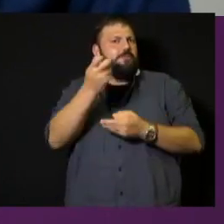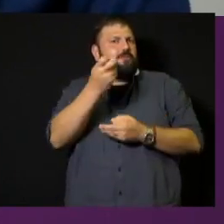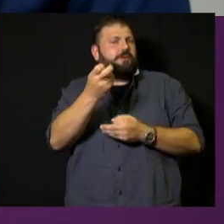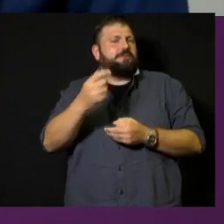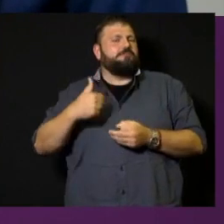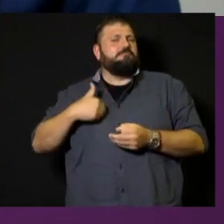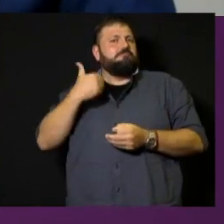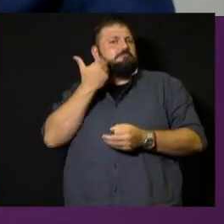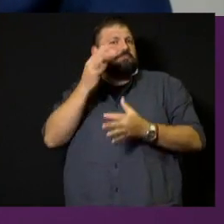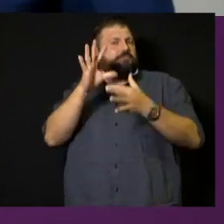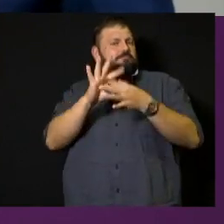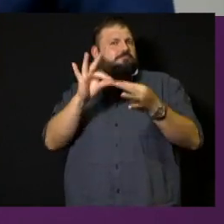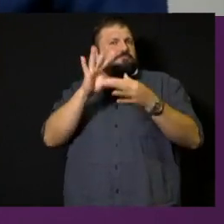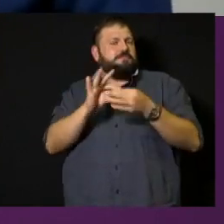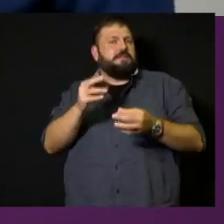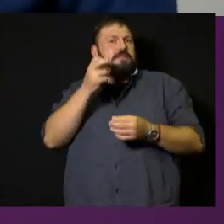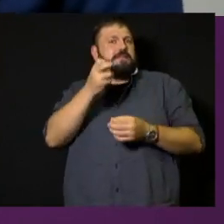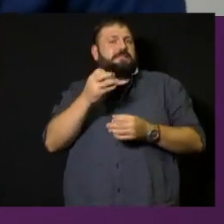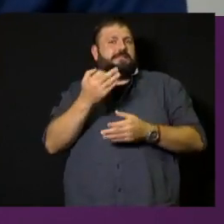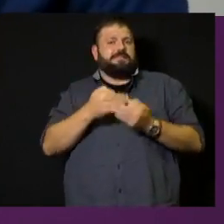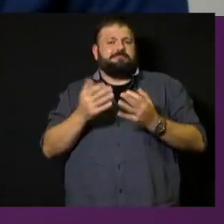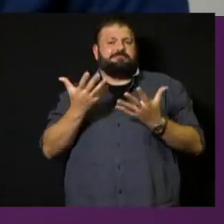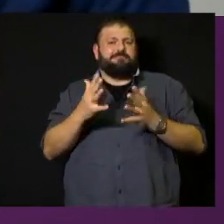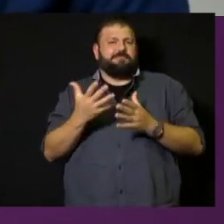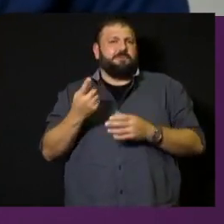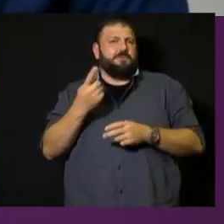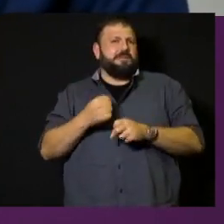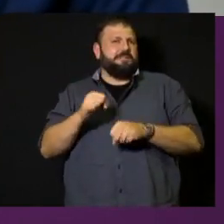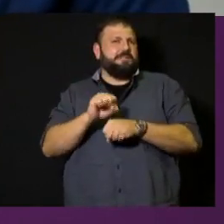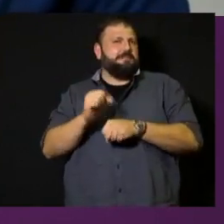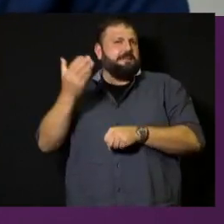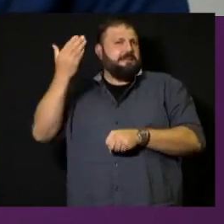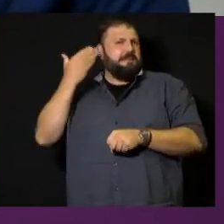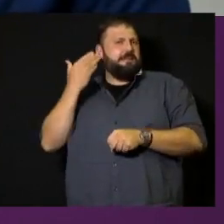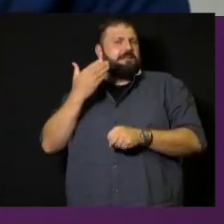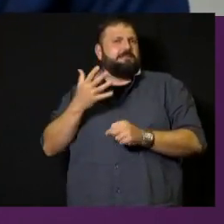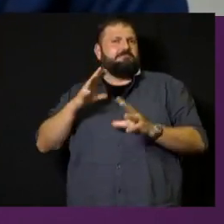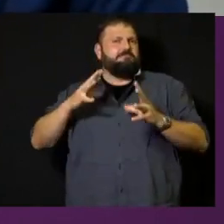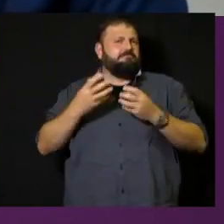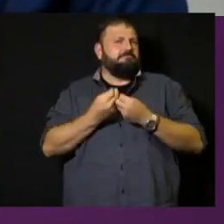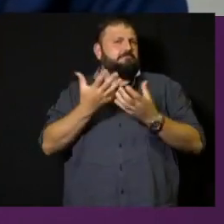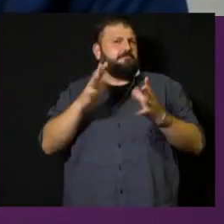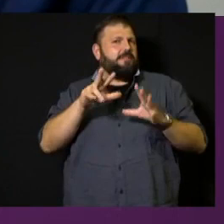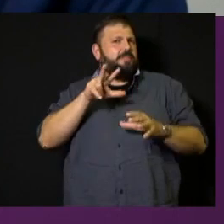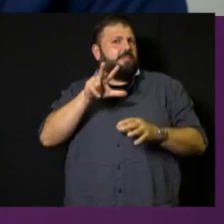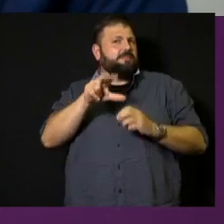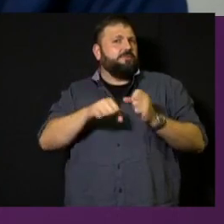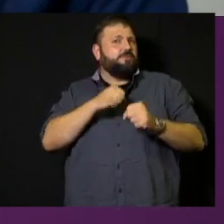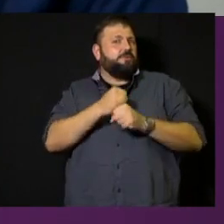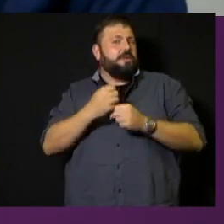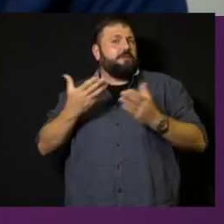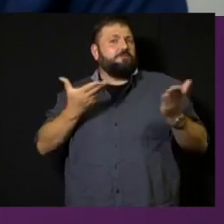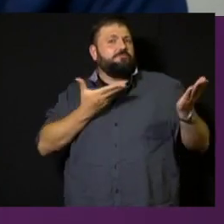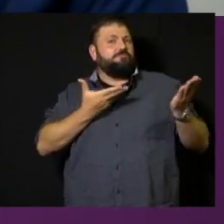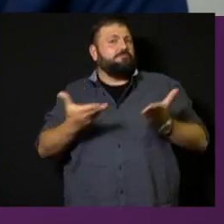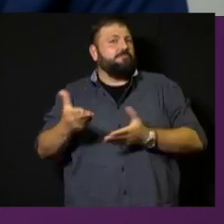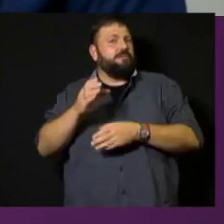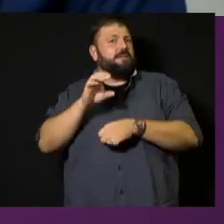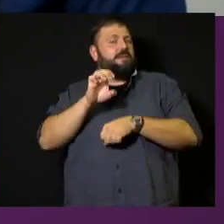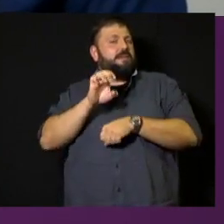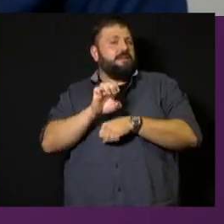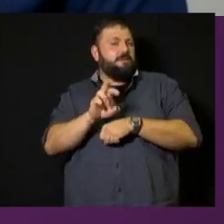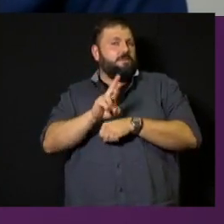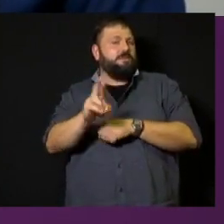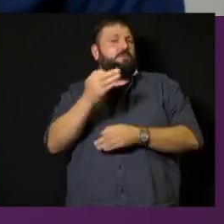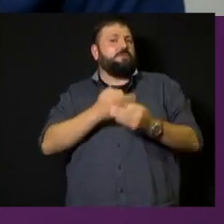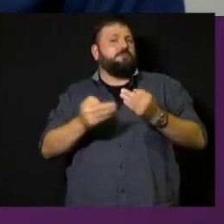this. And let me tell you that just last week we turned 18 years